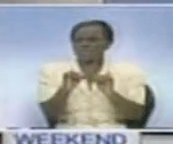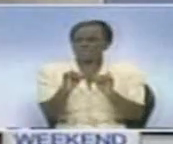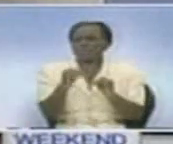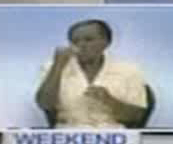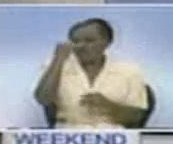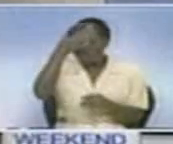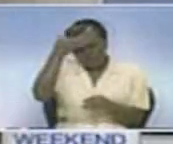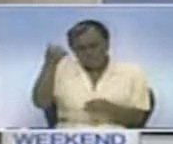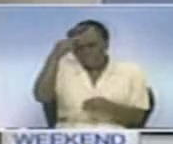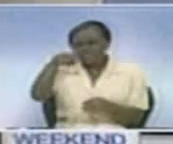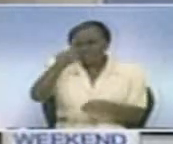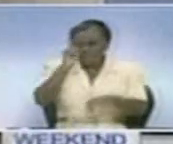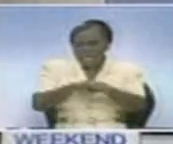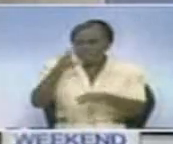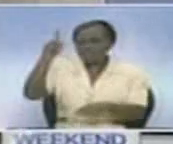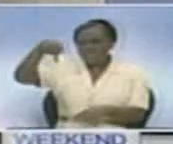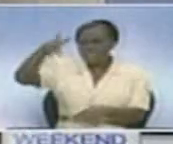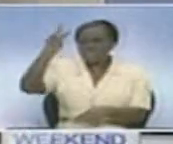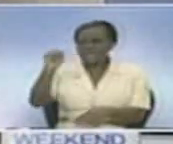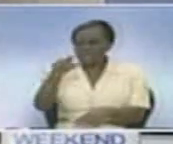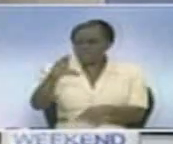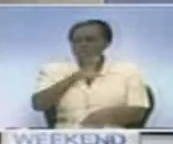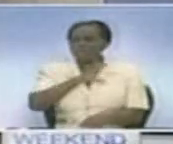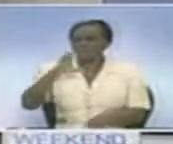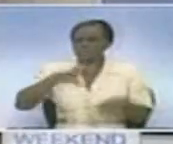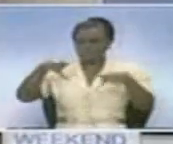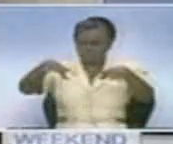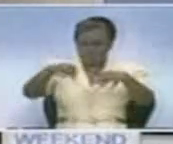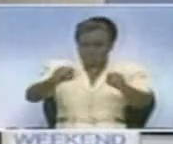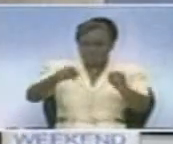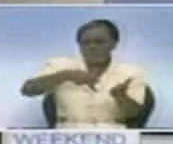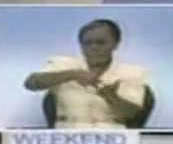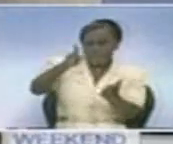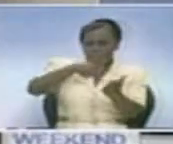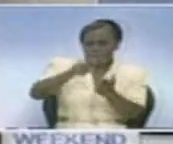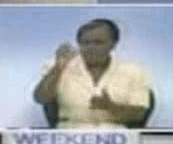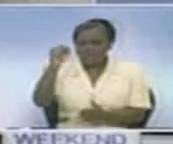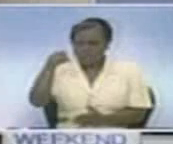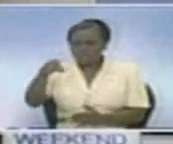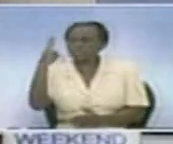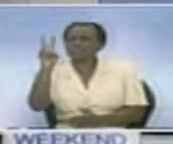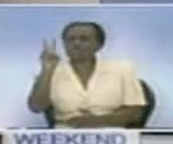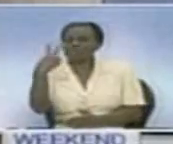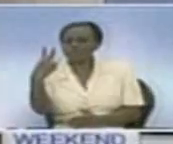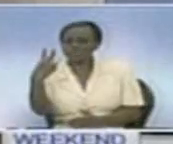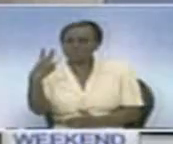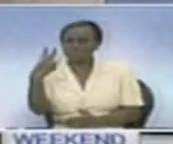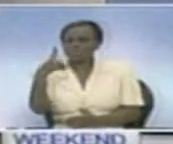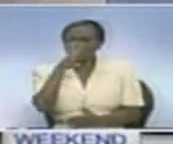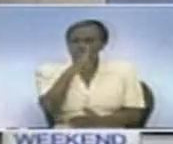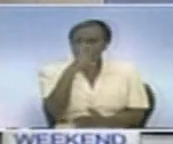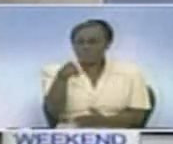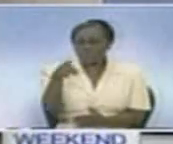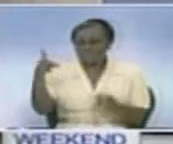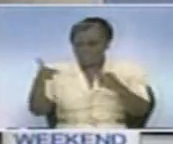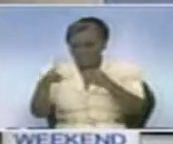that he himself, while Prime Minister, chaired a committee that supervised the payment of 5.2 billion shillings, 3.7 billion shillings, and